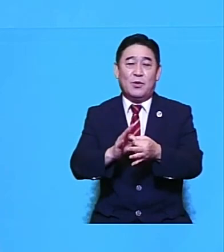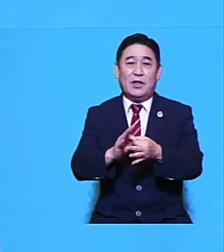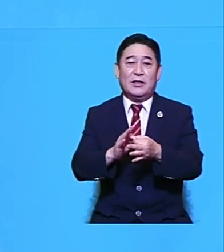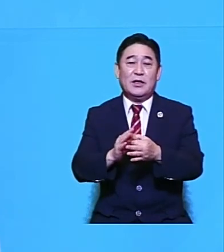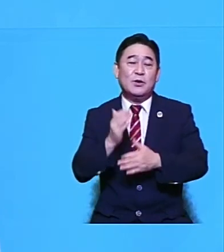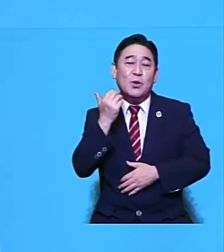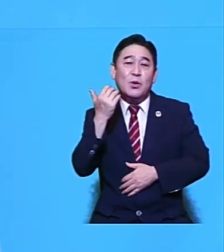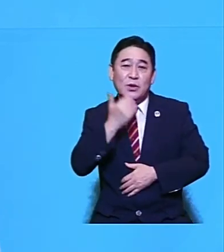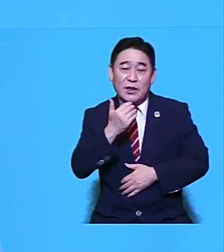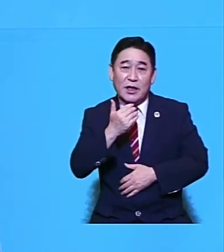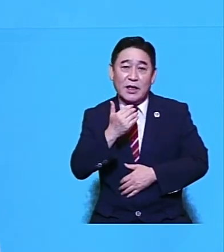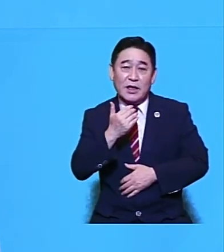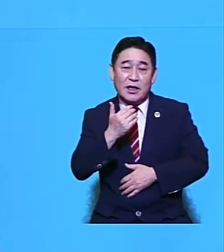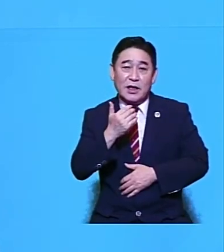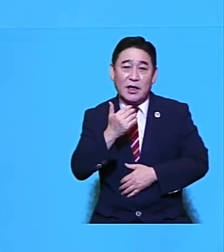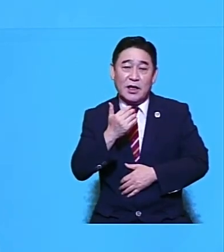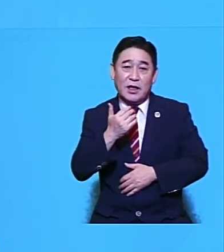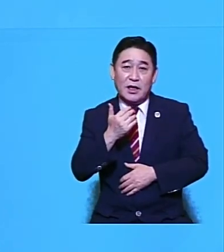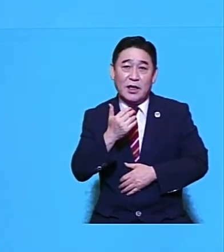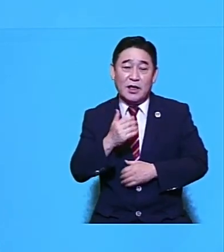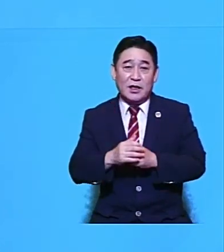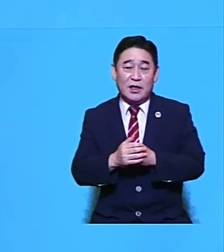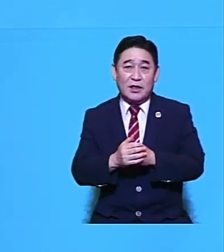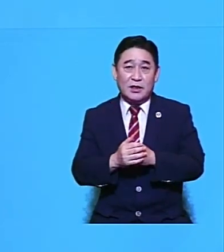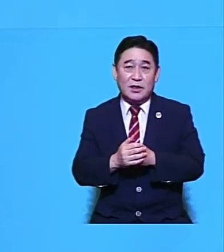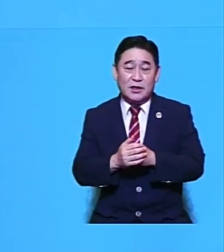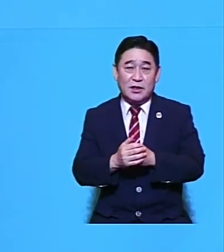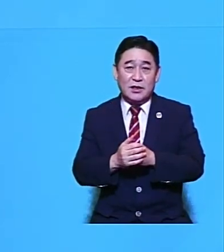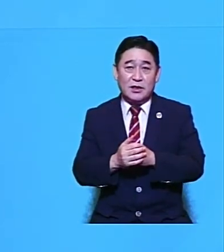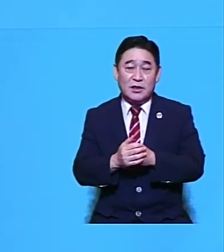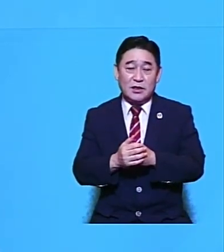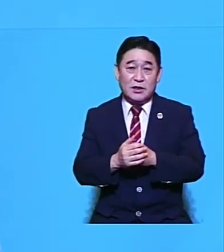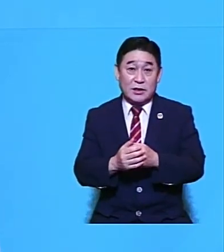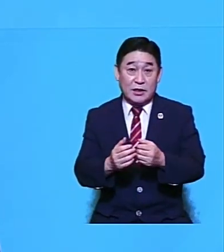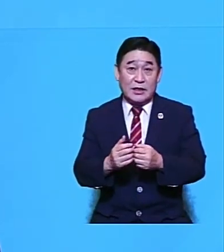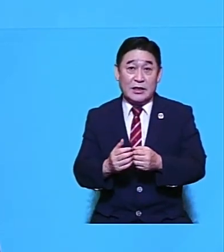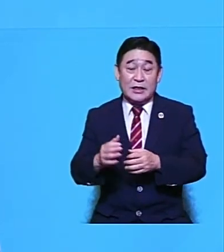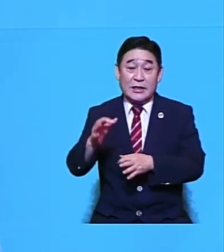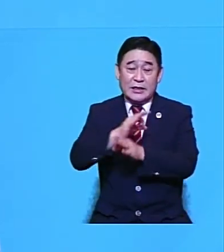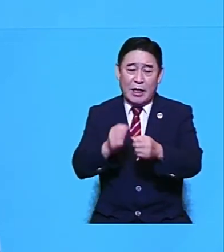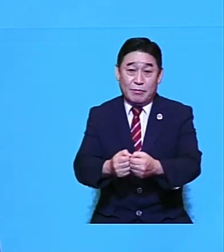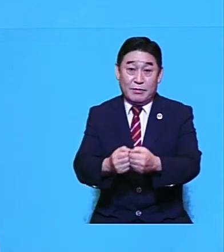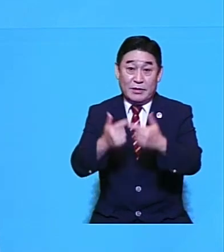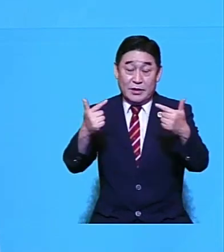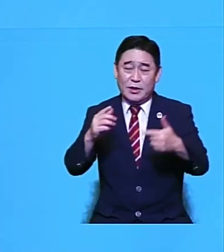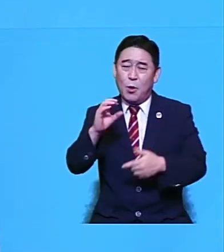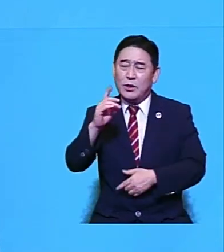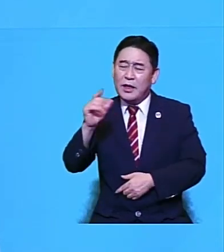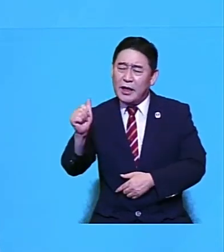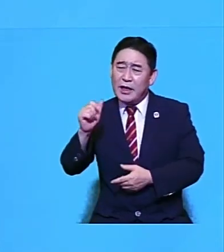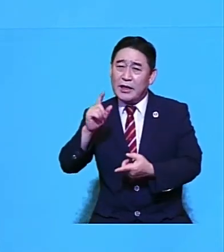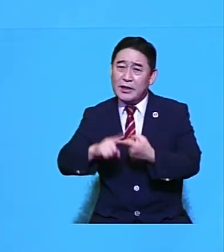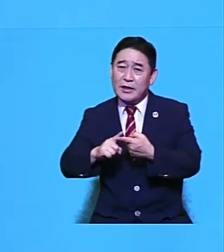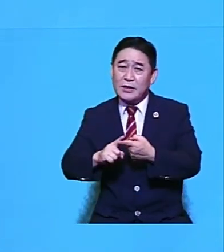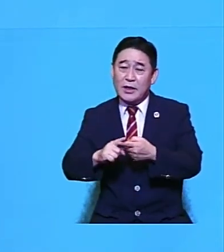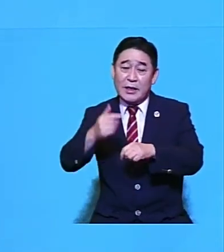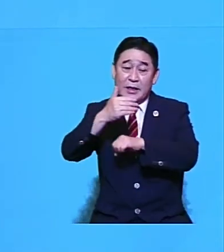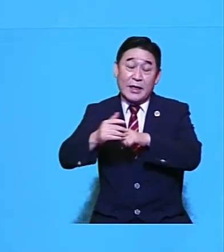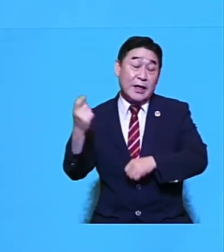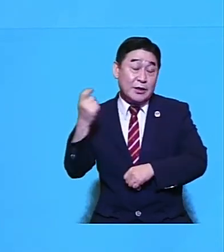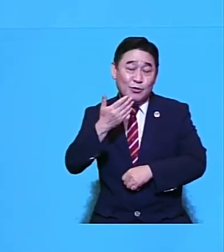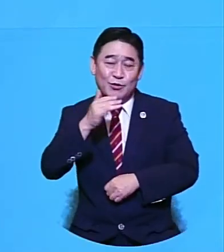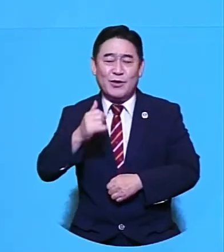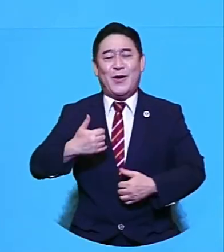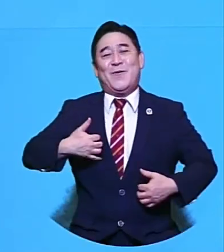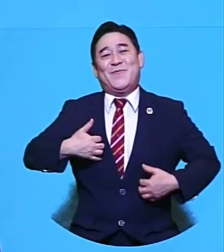of the green ODA in Korea's support for developing countries, and looking forward to partner with